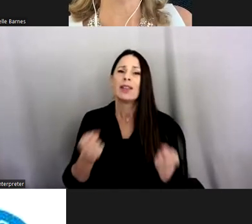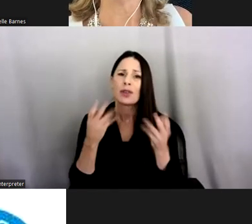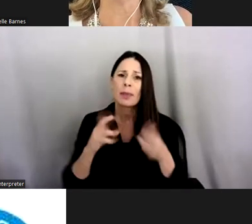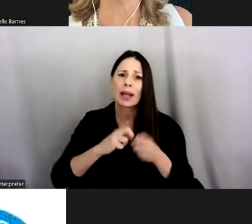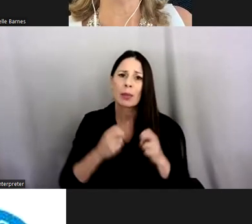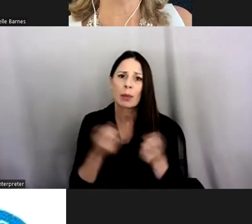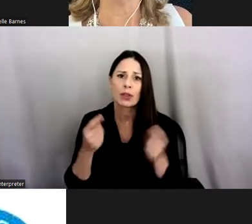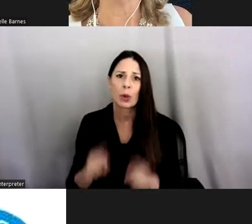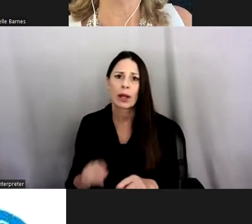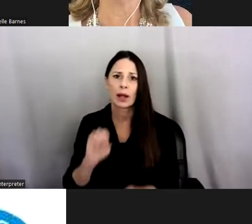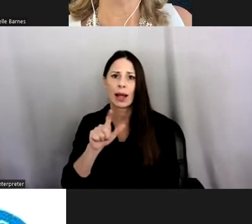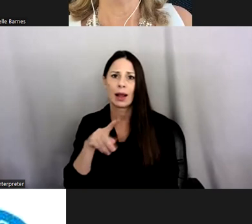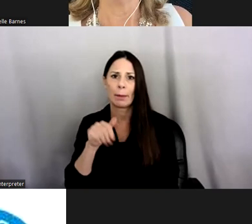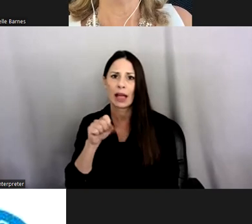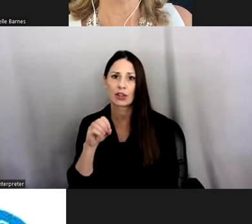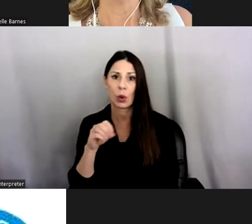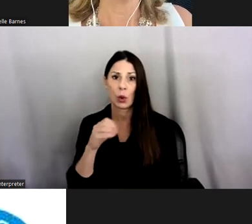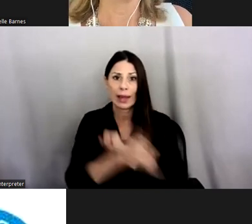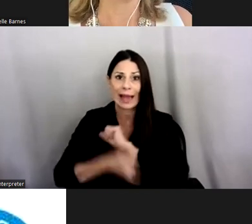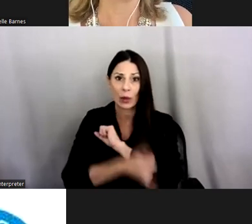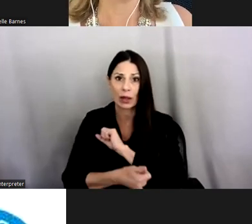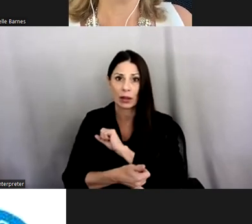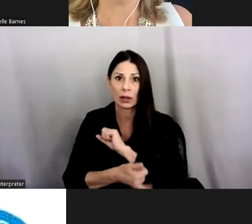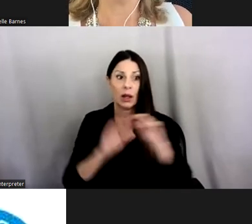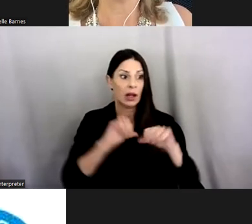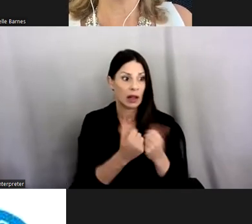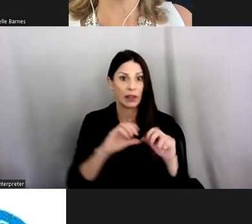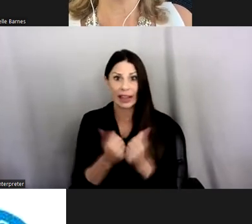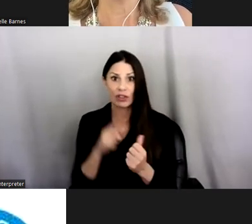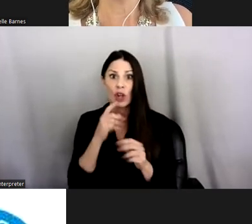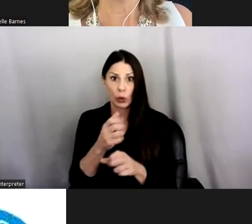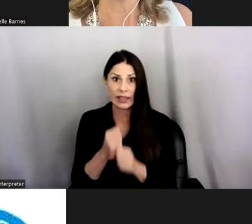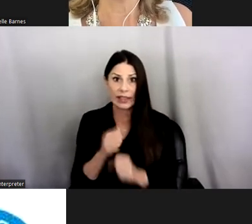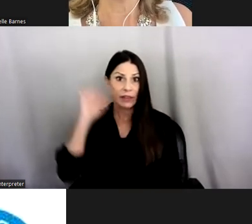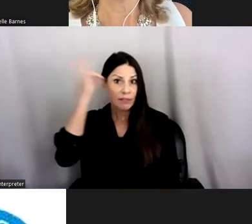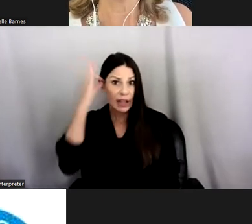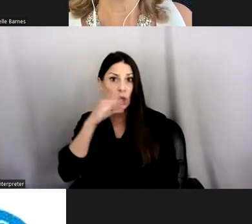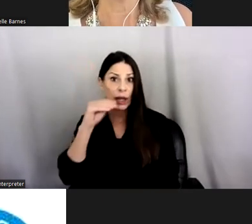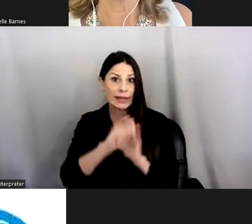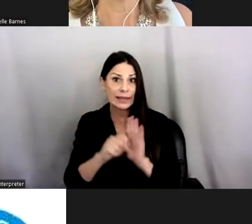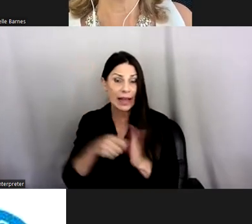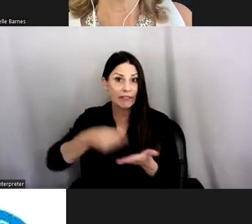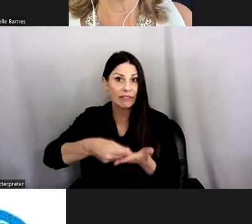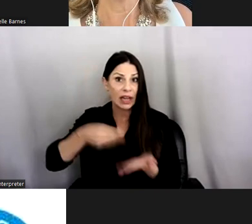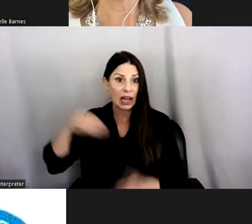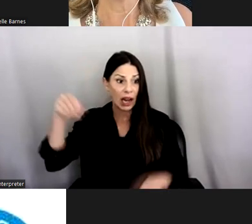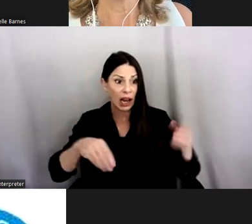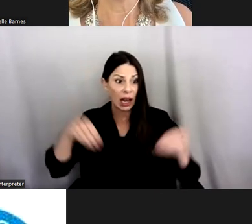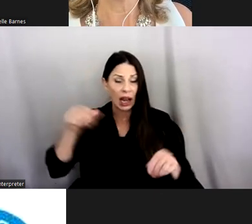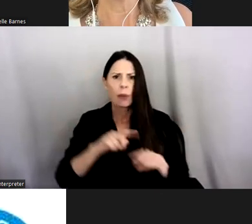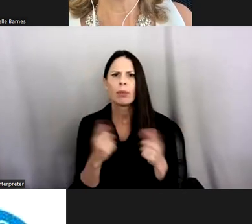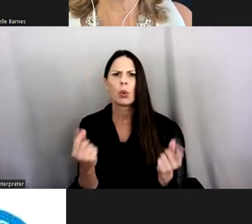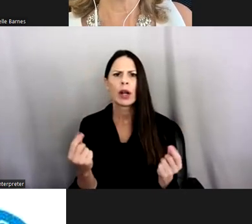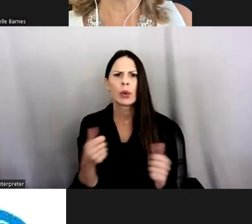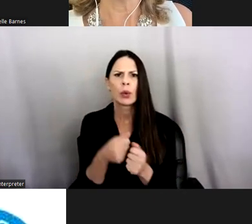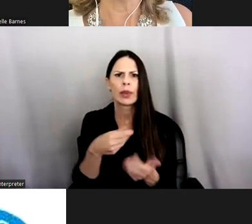and these agencies are getting our funding, are getting the federal funding and state funding money, but what are they doing with it? Because the people who